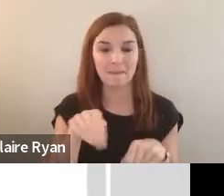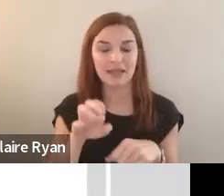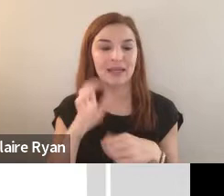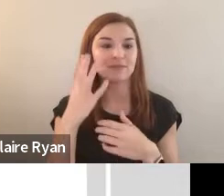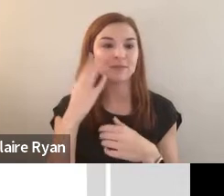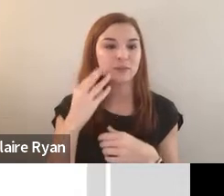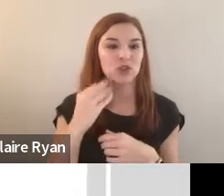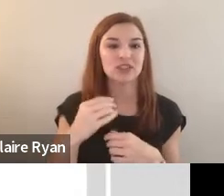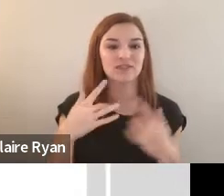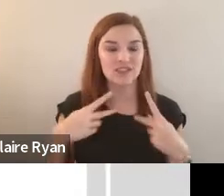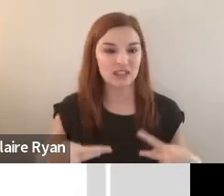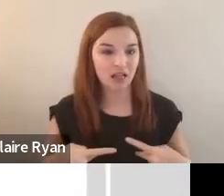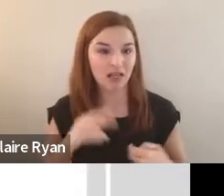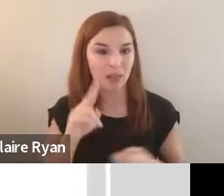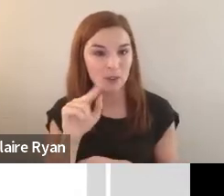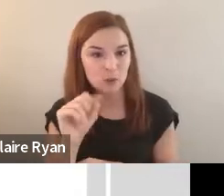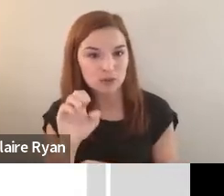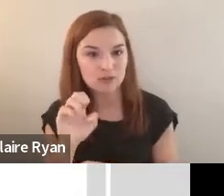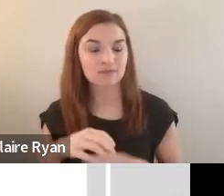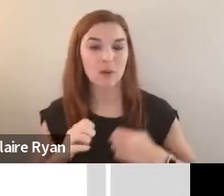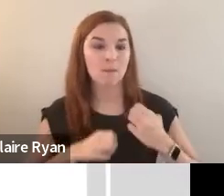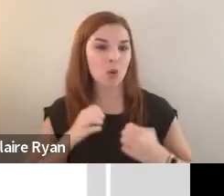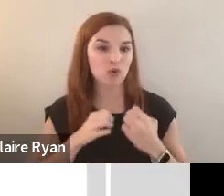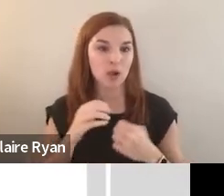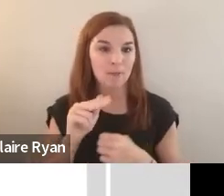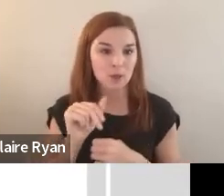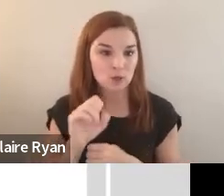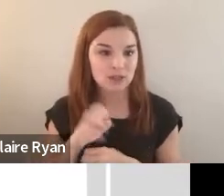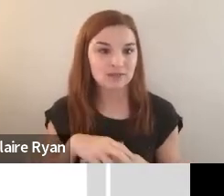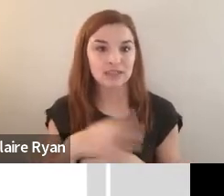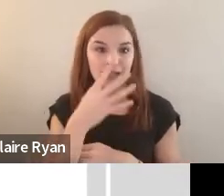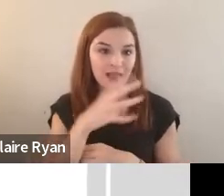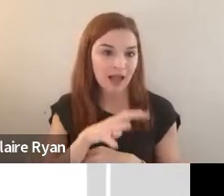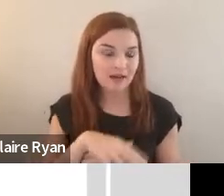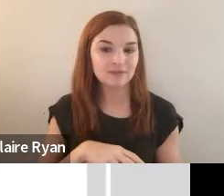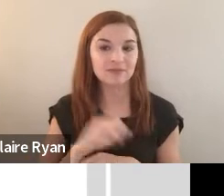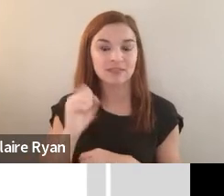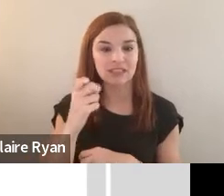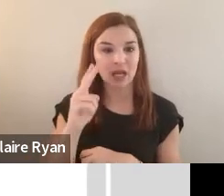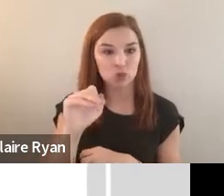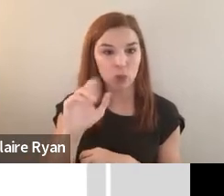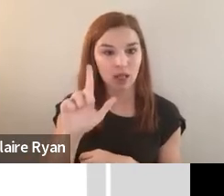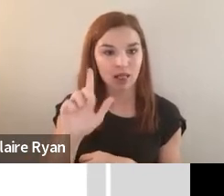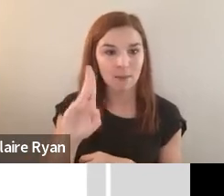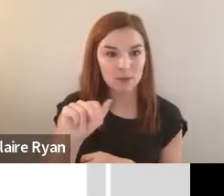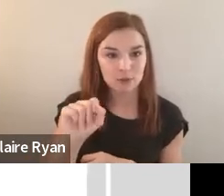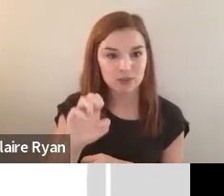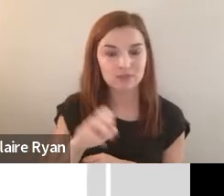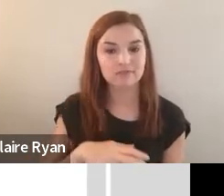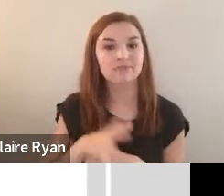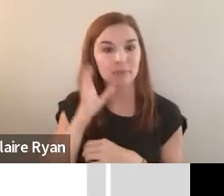in the chat. It can be an experience of physical abuse. It can be emotional abuse or